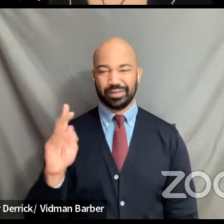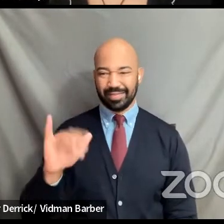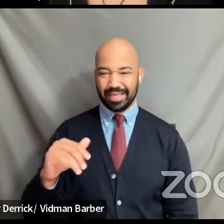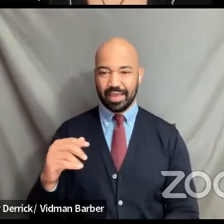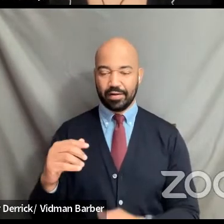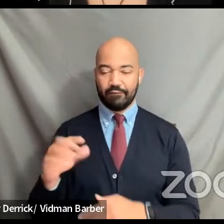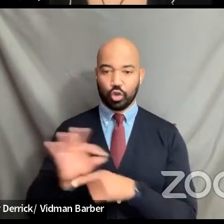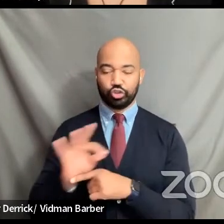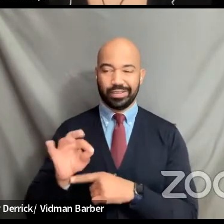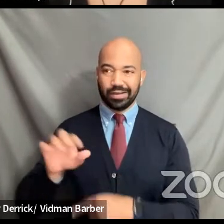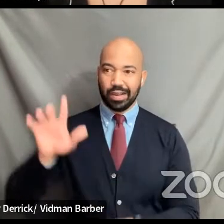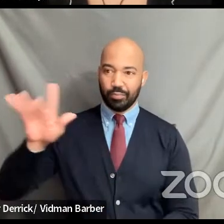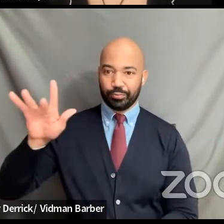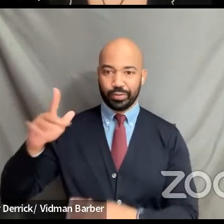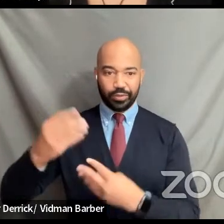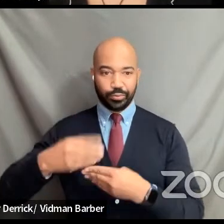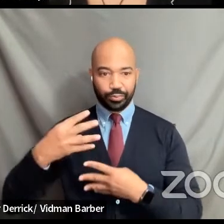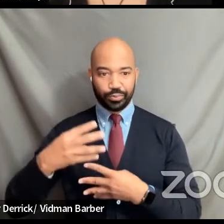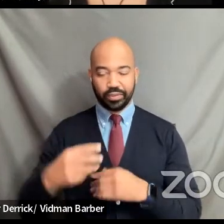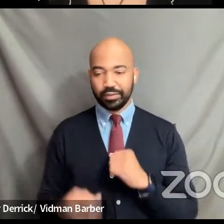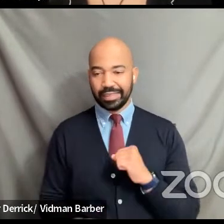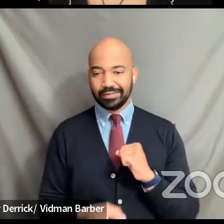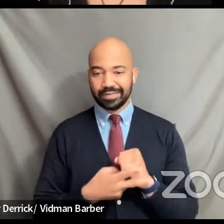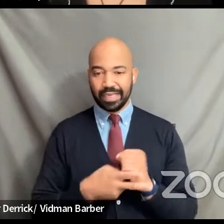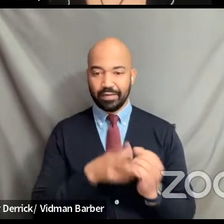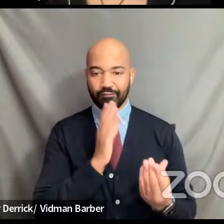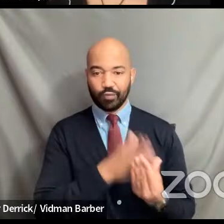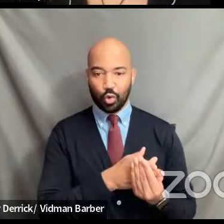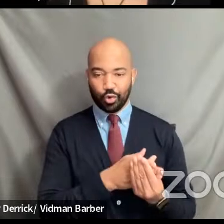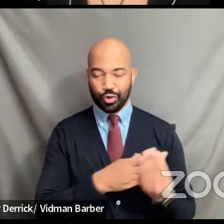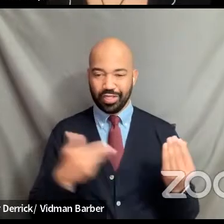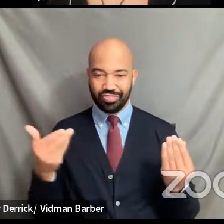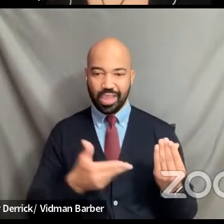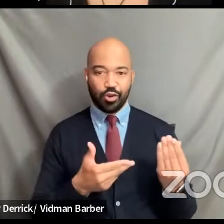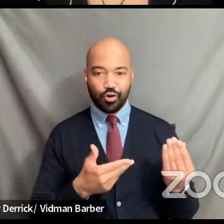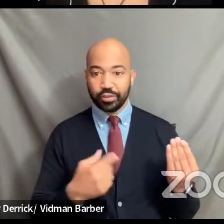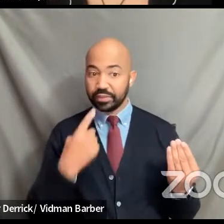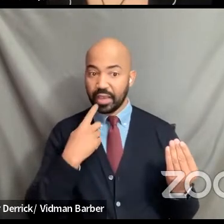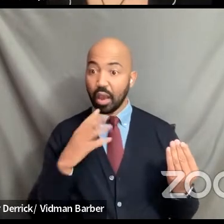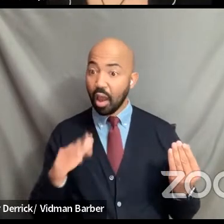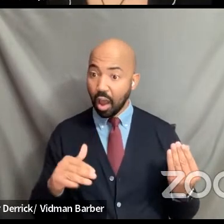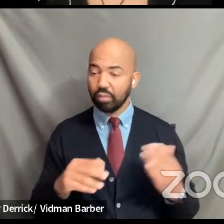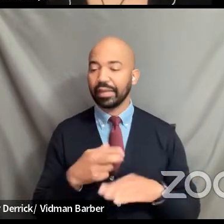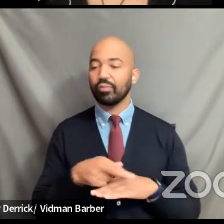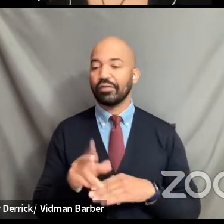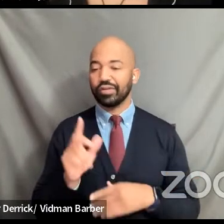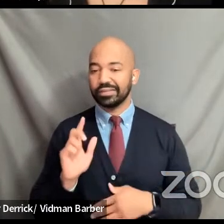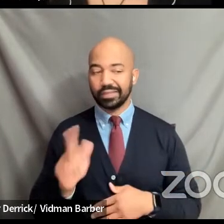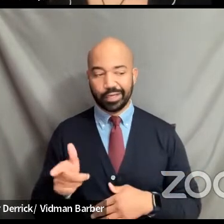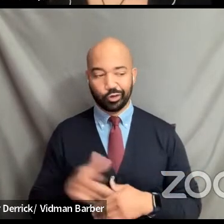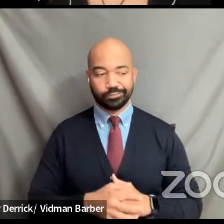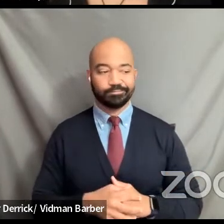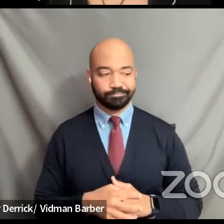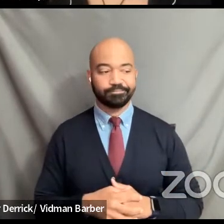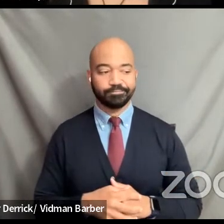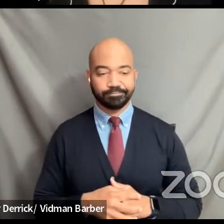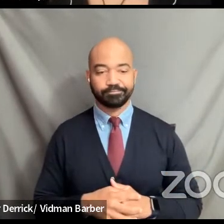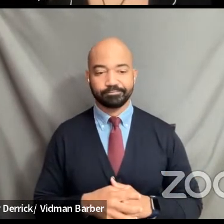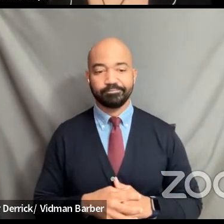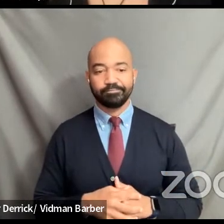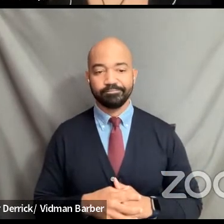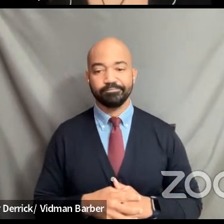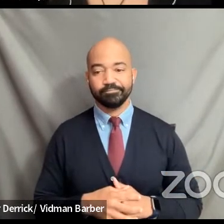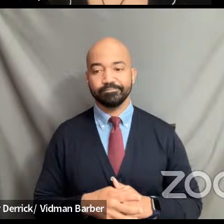about some folks that you're researching, kind of save a folder on Instagram and be like, That way you can reference